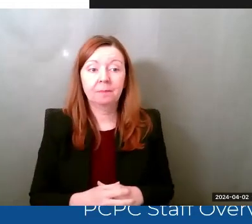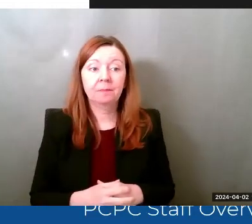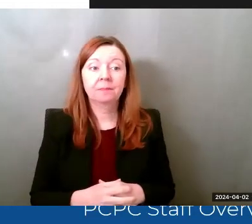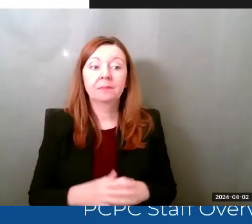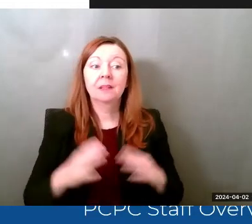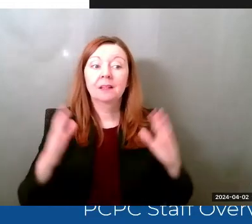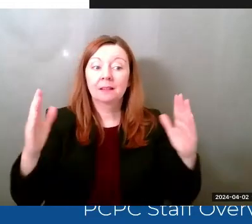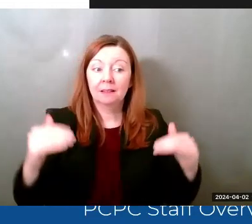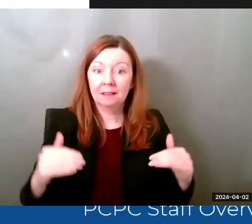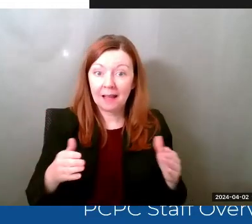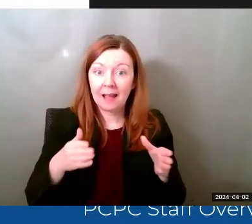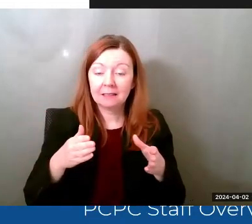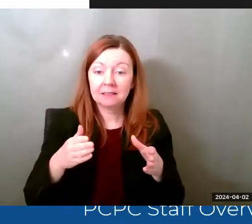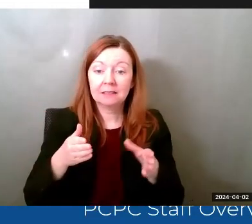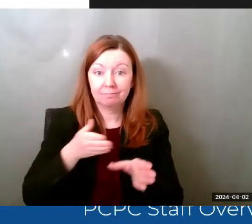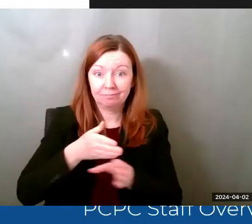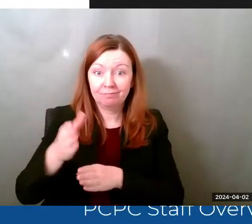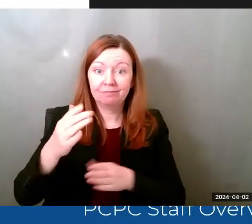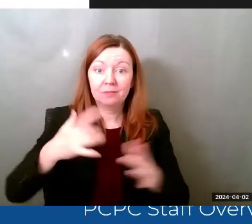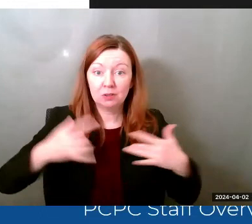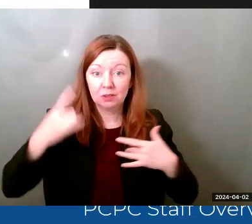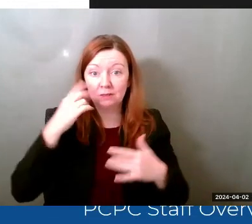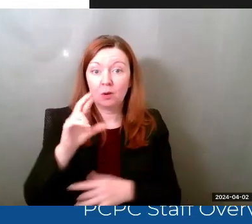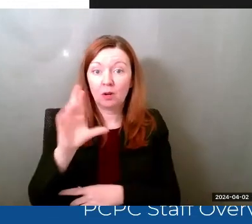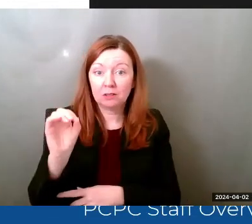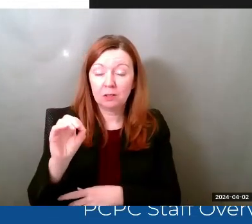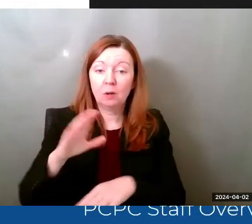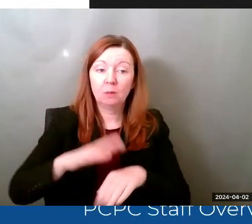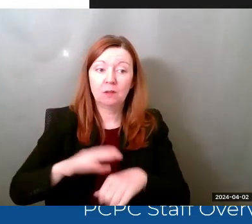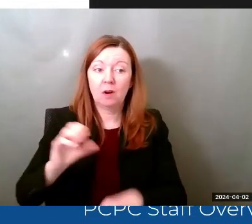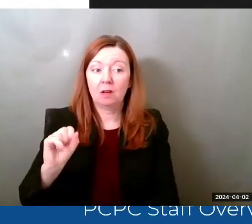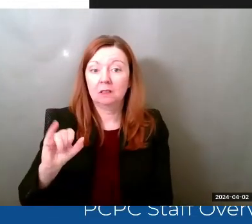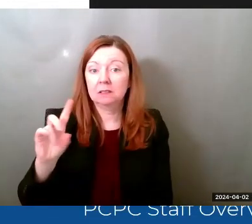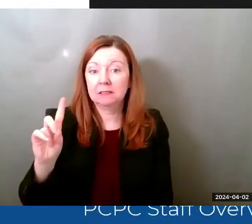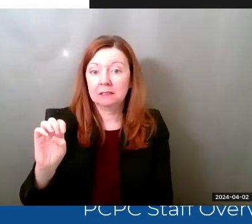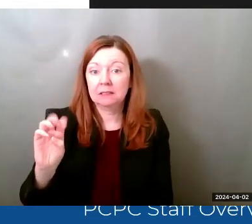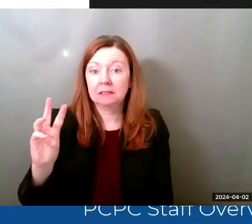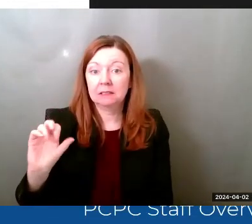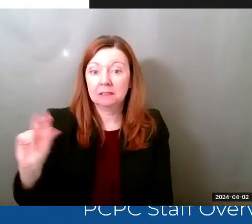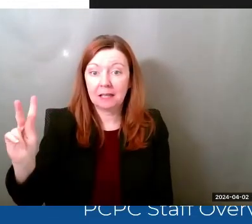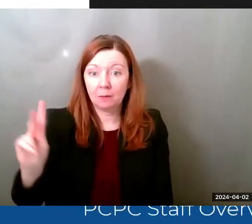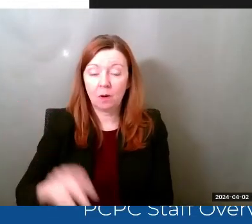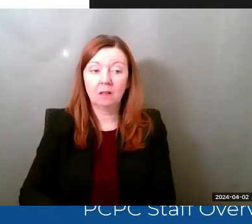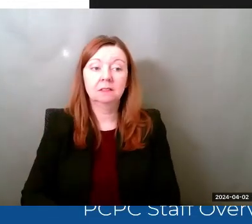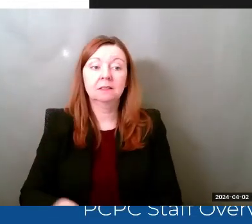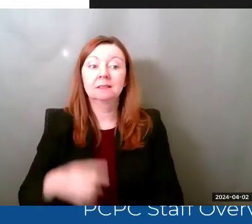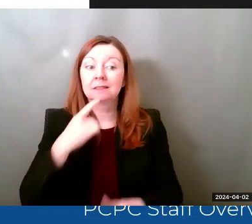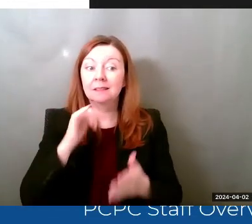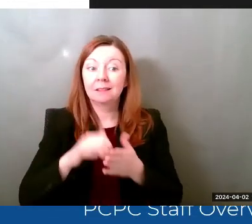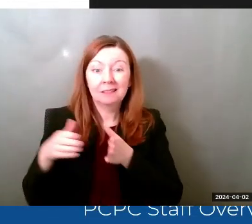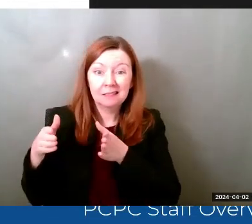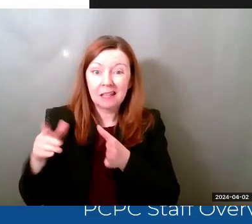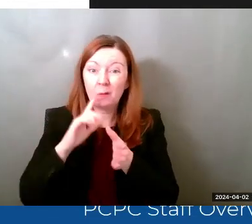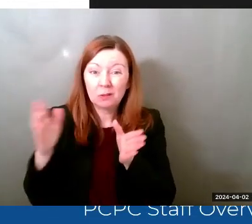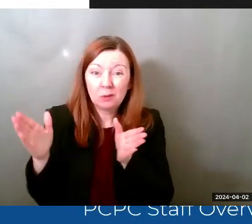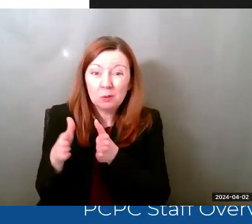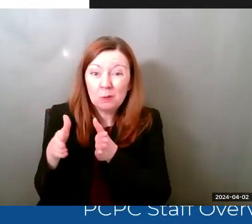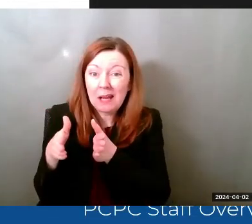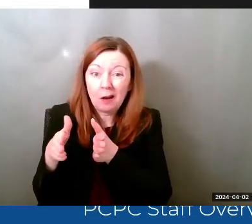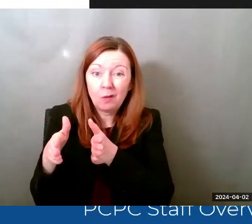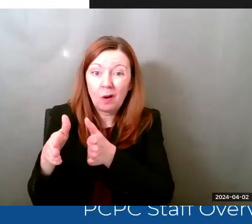The next area of concern for the RCO was on sidewalks. The RCO noted that the sidewalks are too